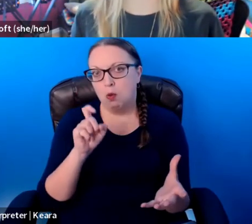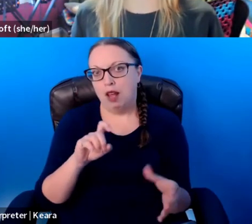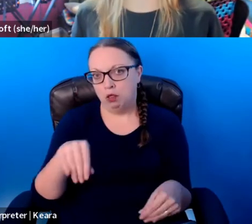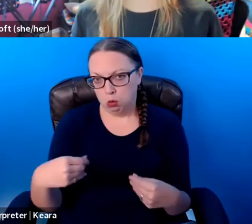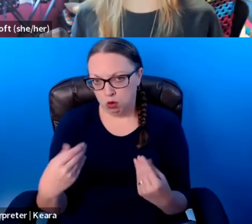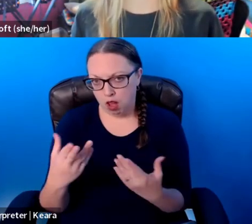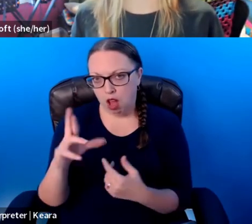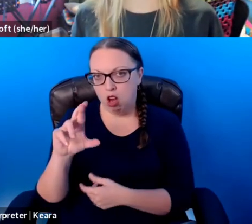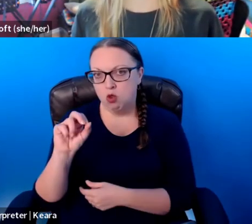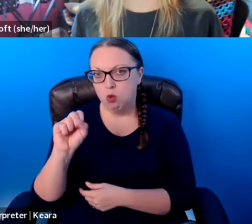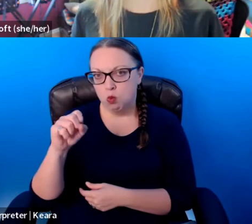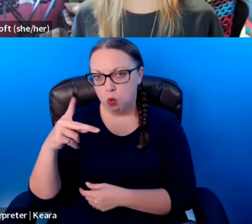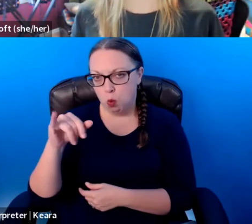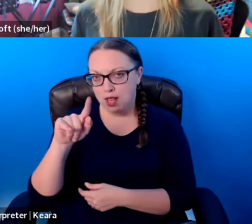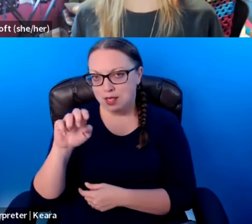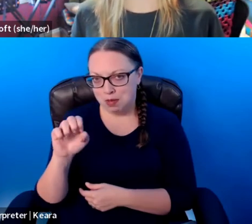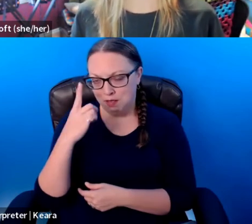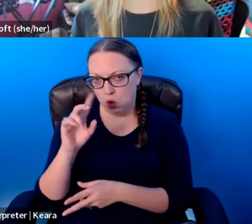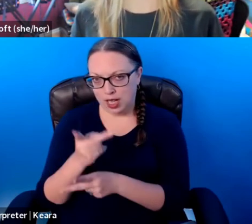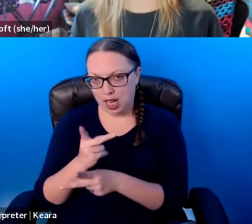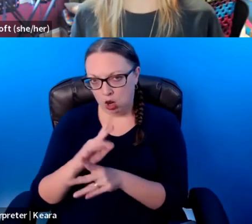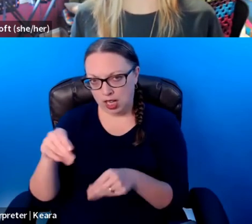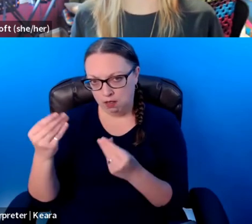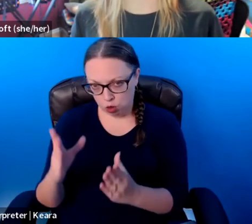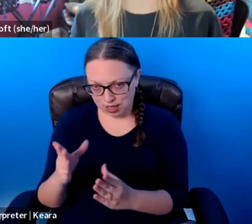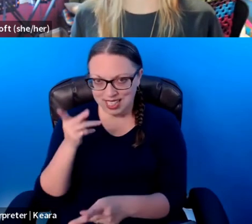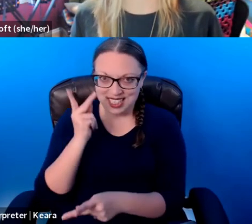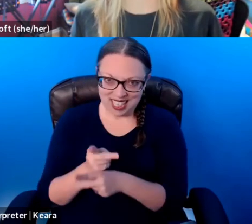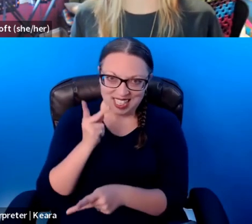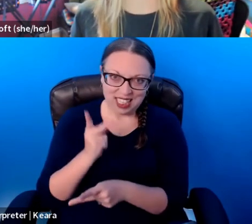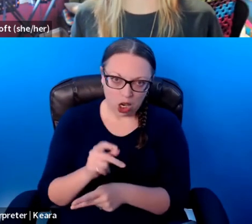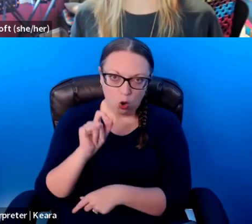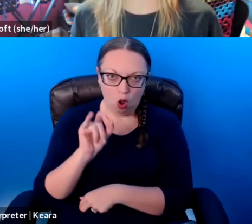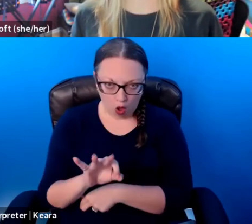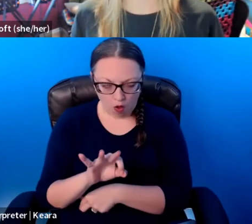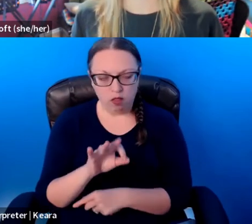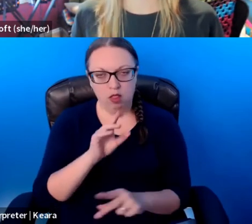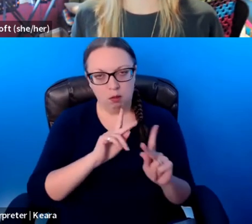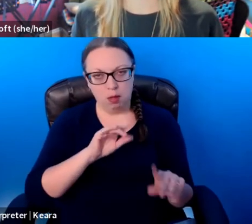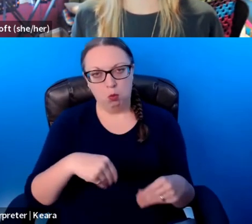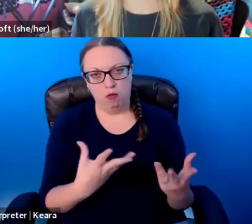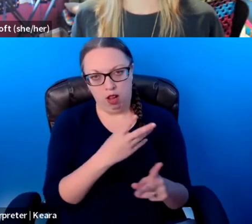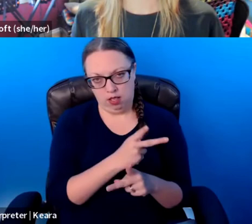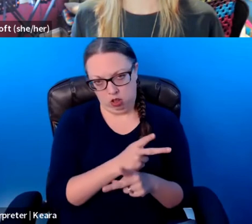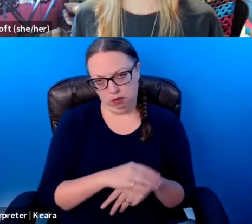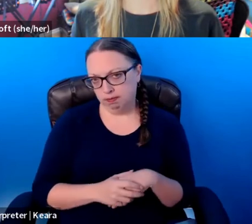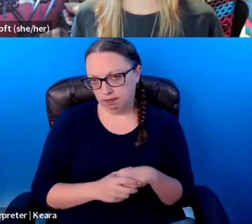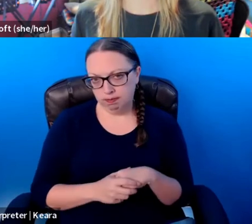for caregivers and take better care of the caregivers. Mm. So those are some things that we